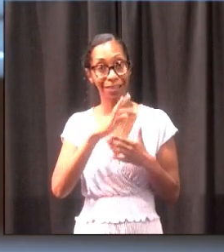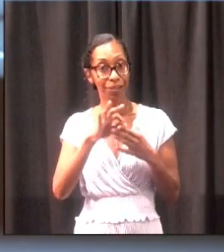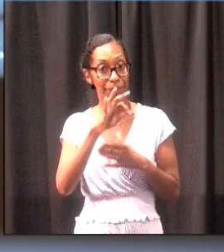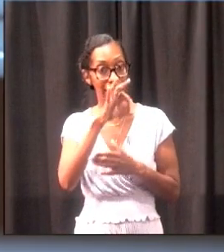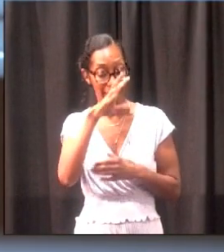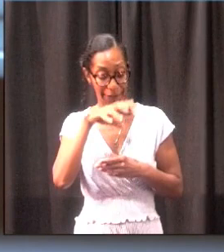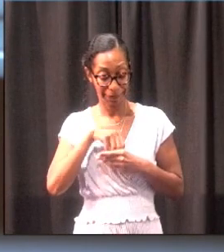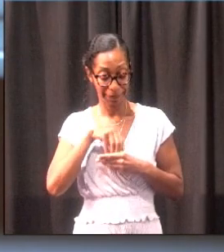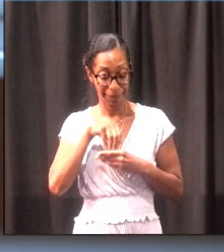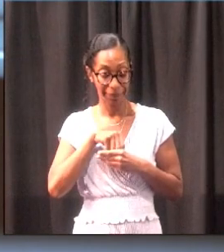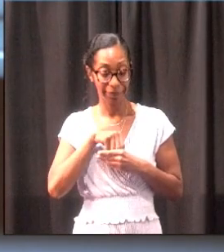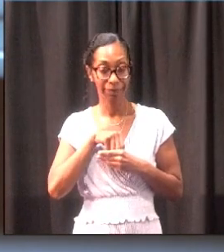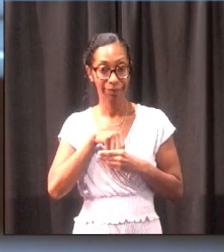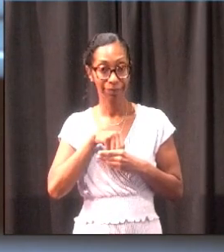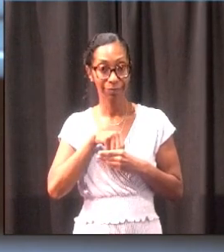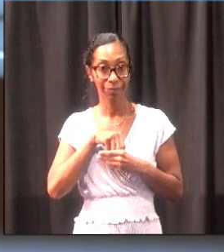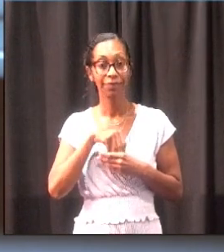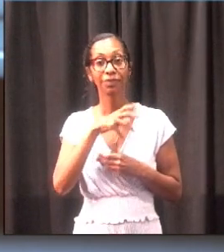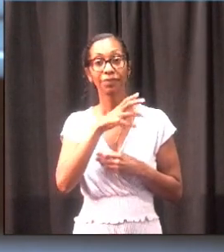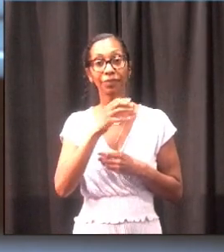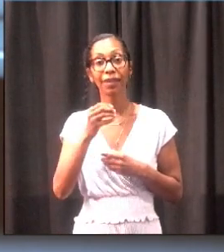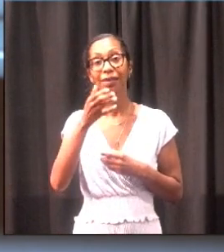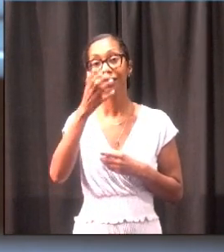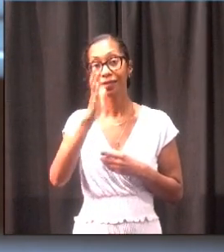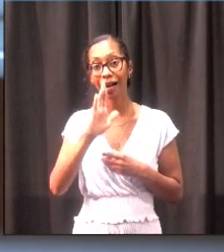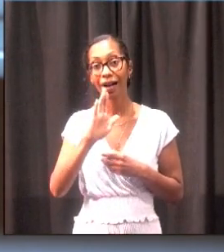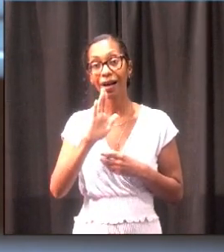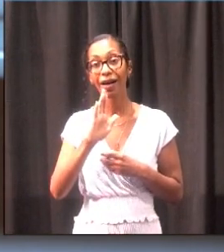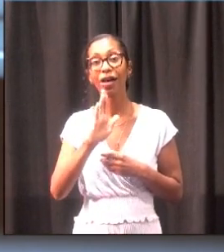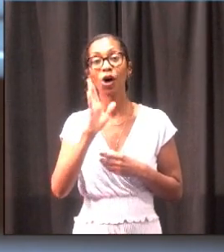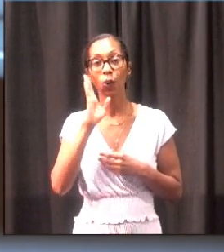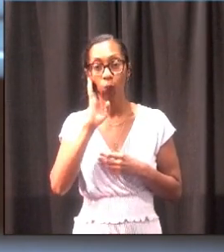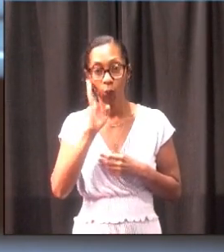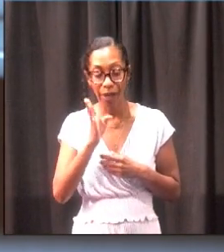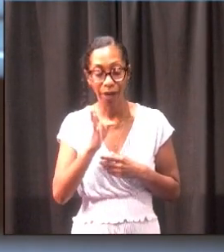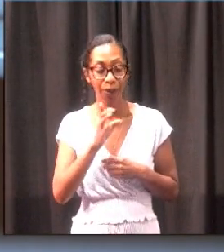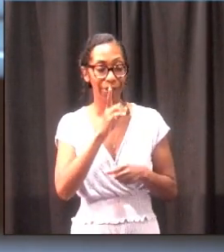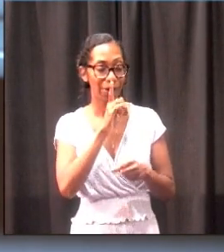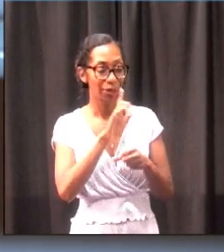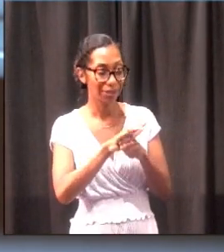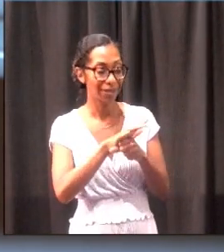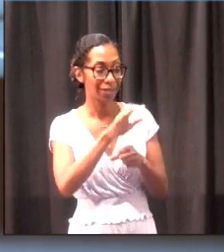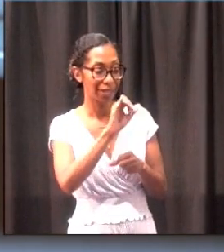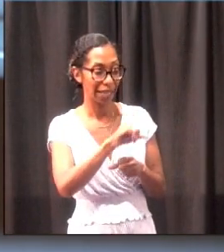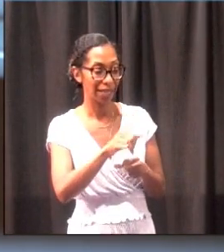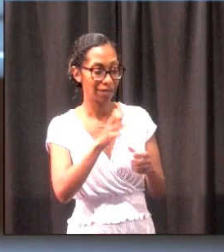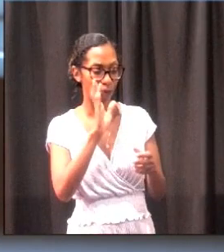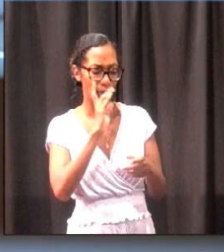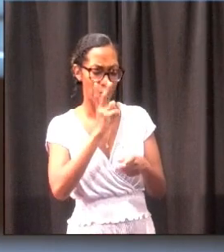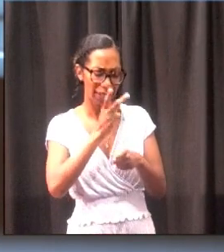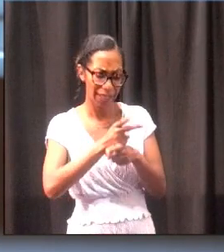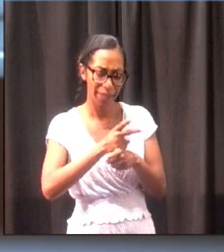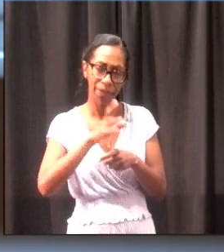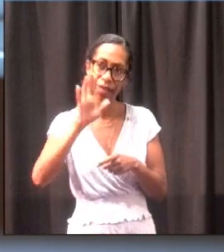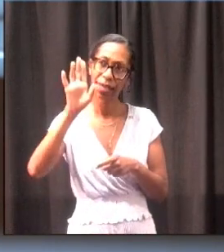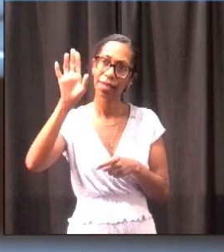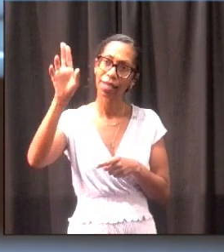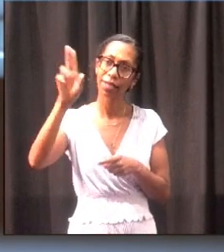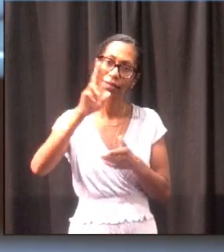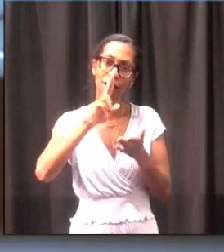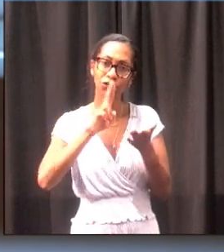us that witnessed the word before us, guaranteeing the word that God will keep his